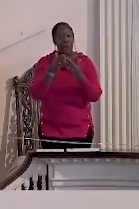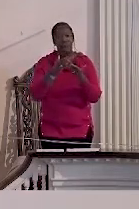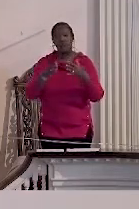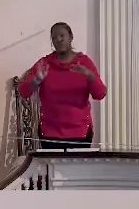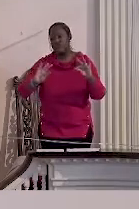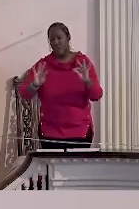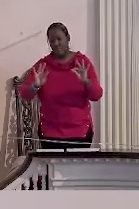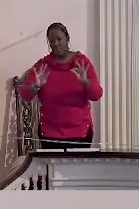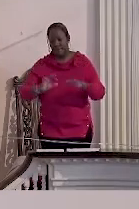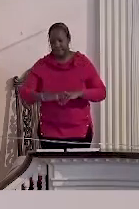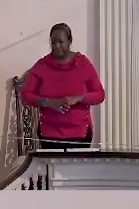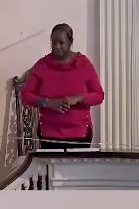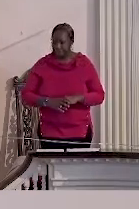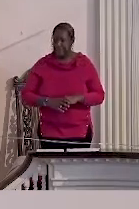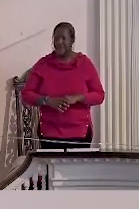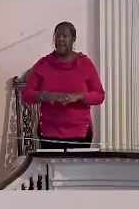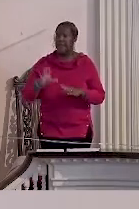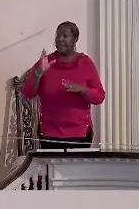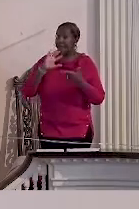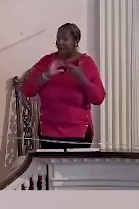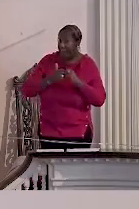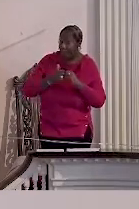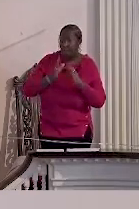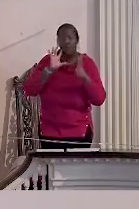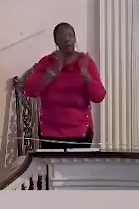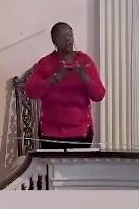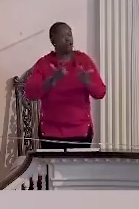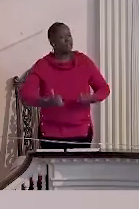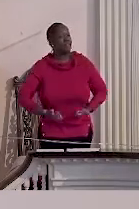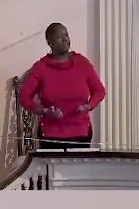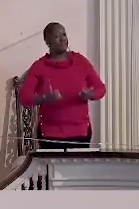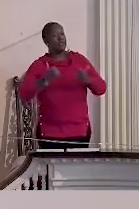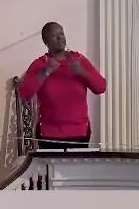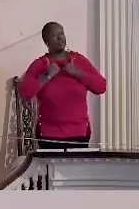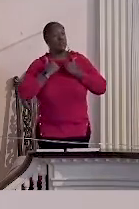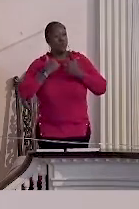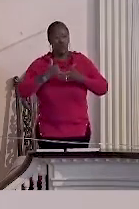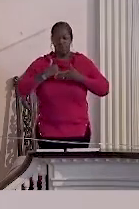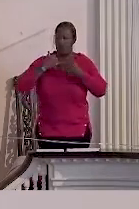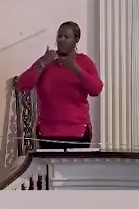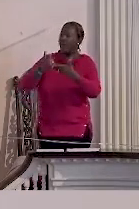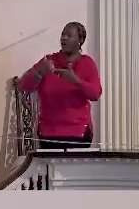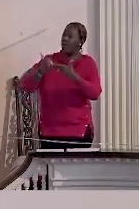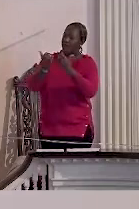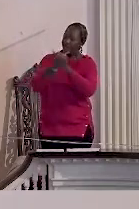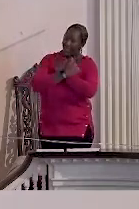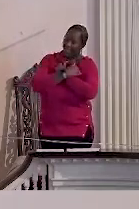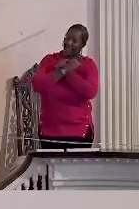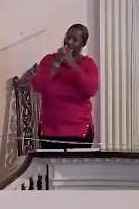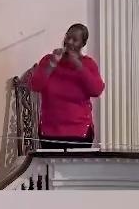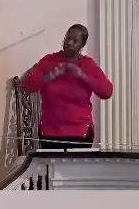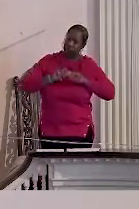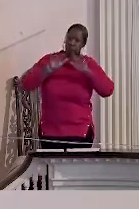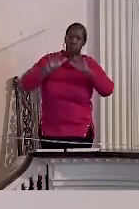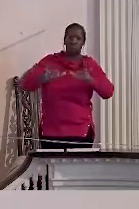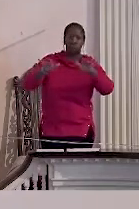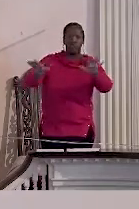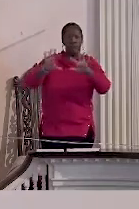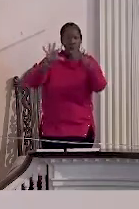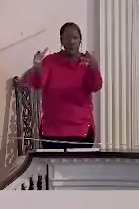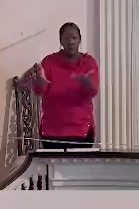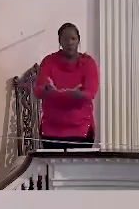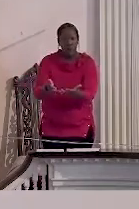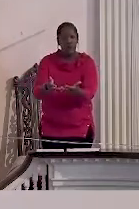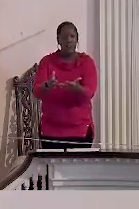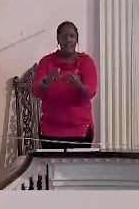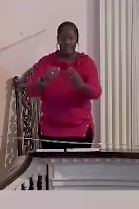small, by our living, to help love live in this world, feeding our bodies